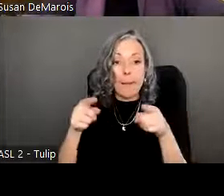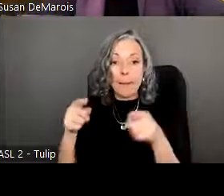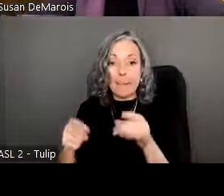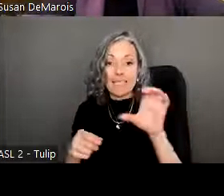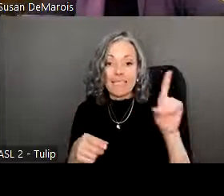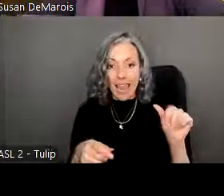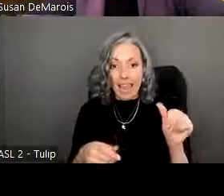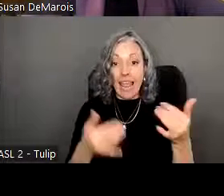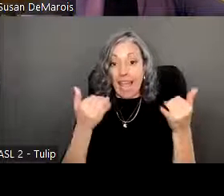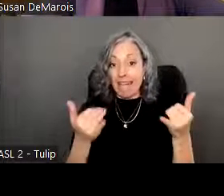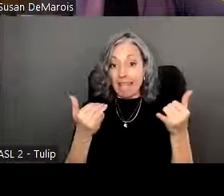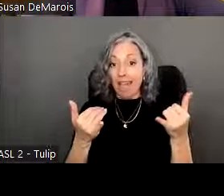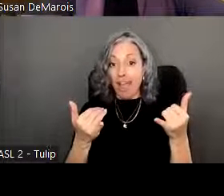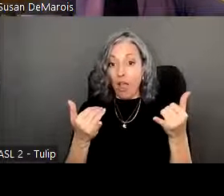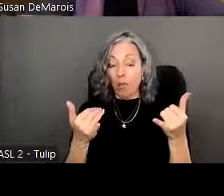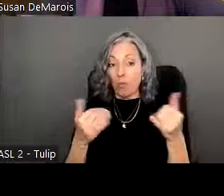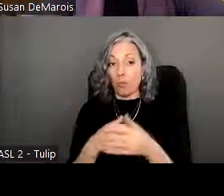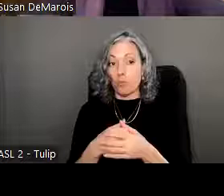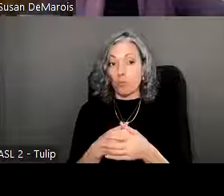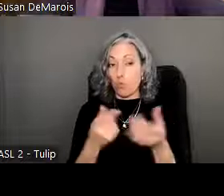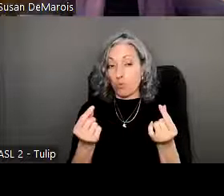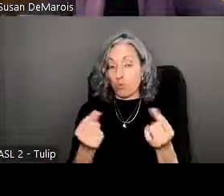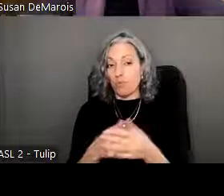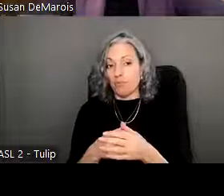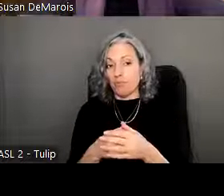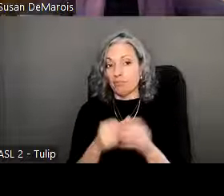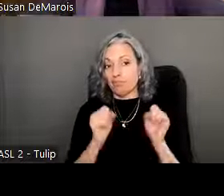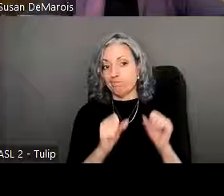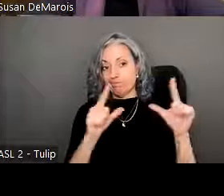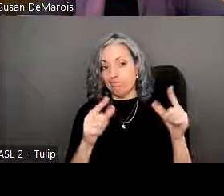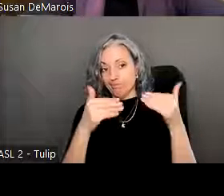I'll move to, let's see, next slide, please.